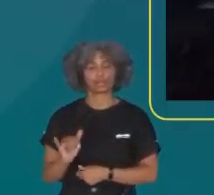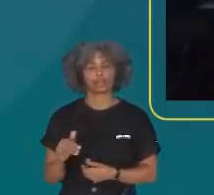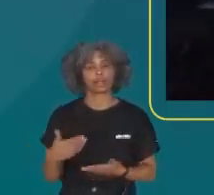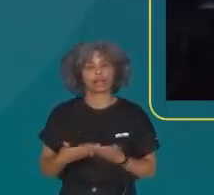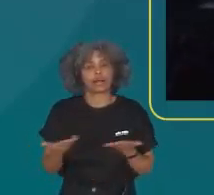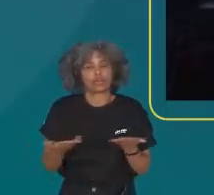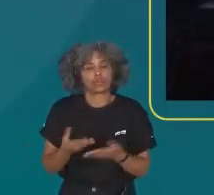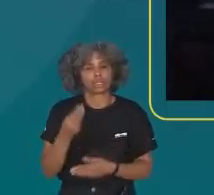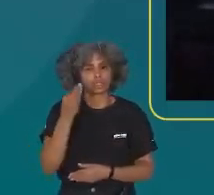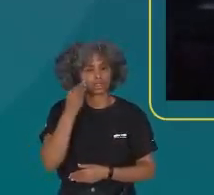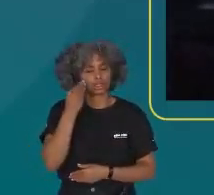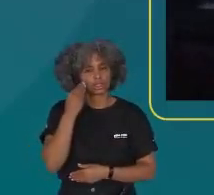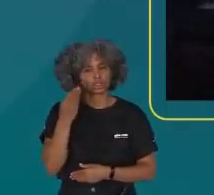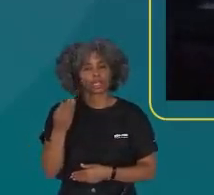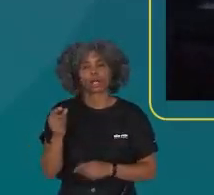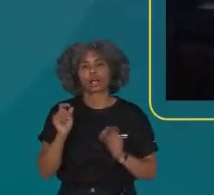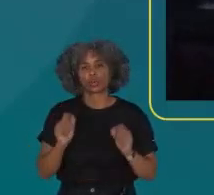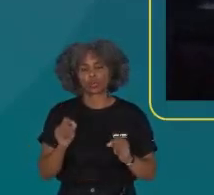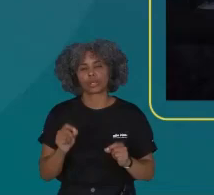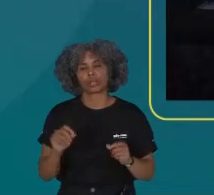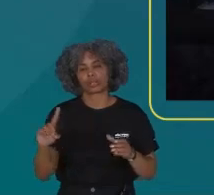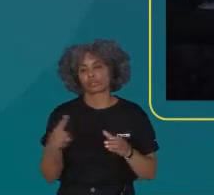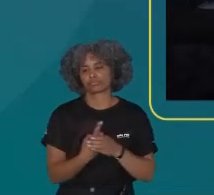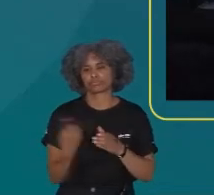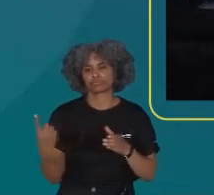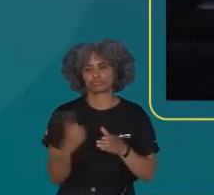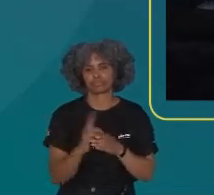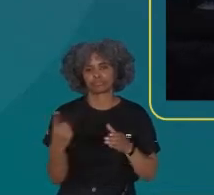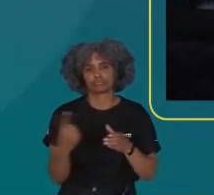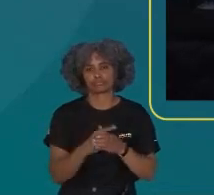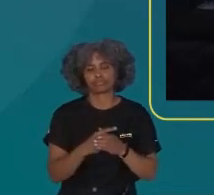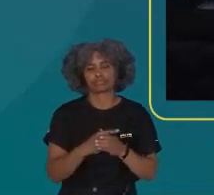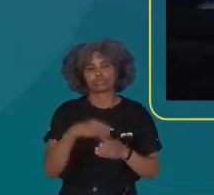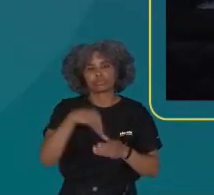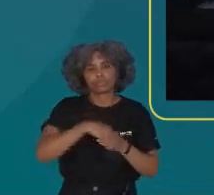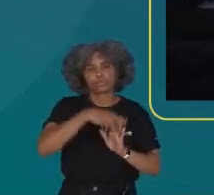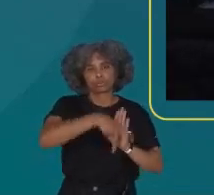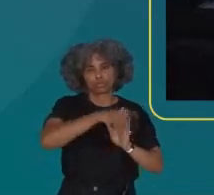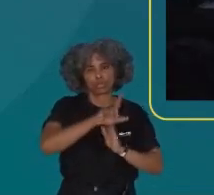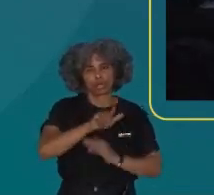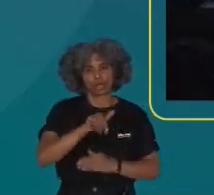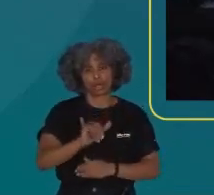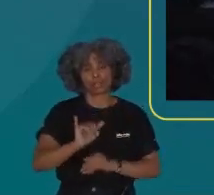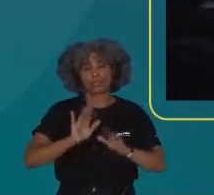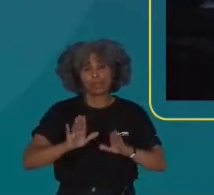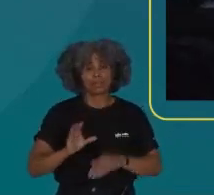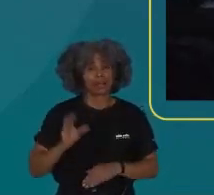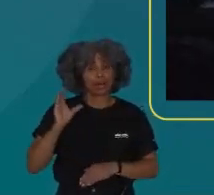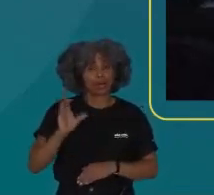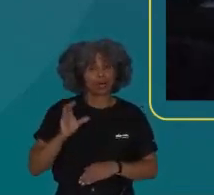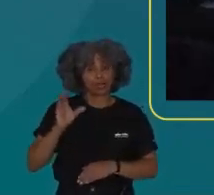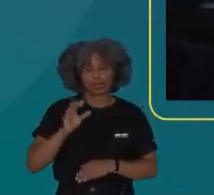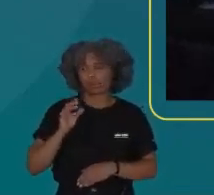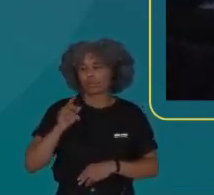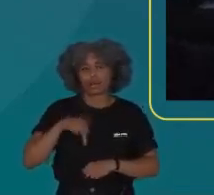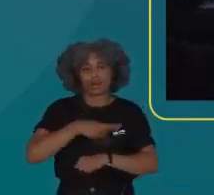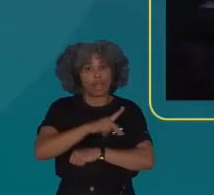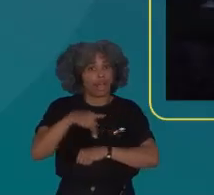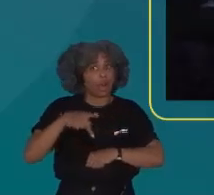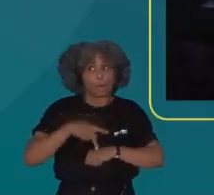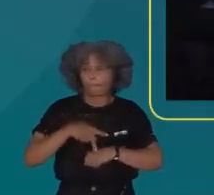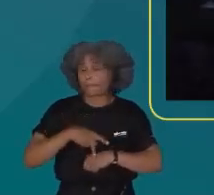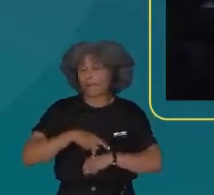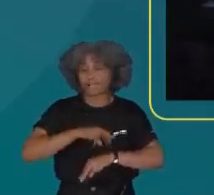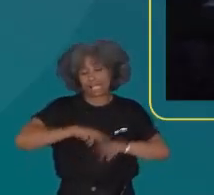host of the biodiversity COP, but remember that Colombia is one of the biggest biodiverse countries in the planet. Therefore, it's a